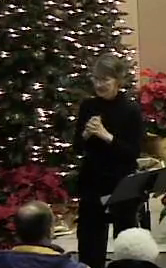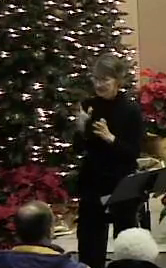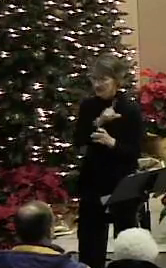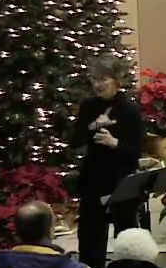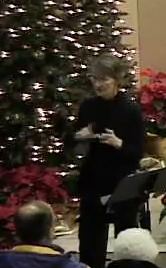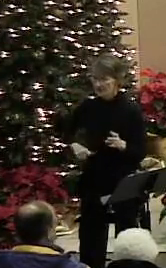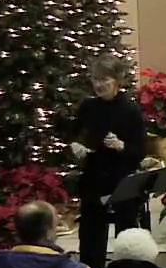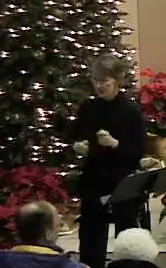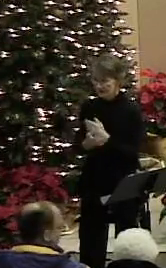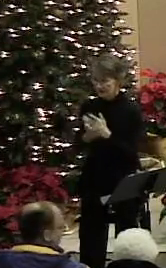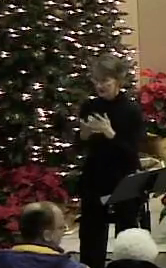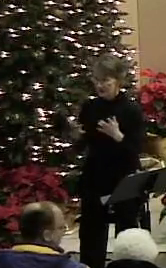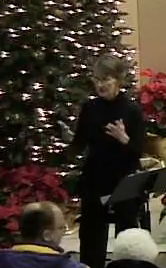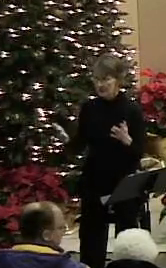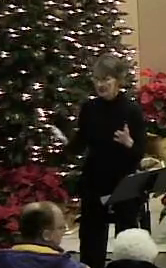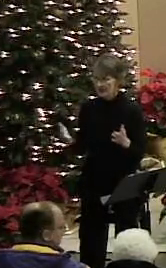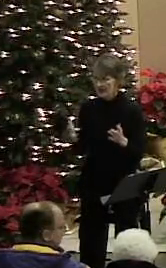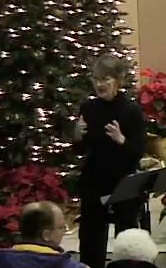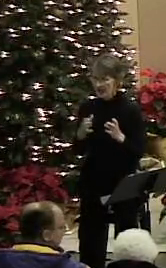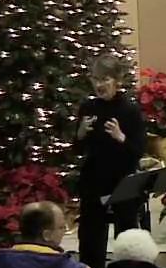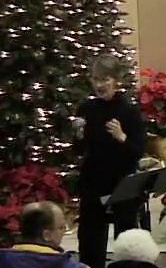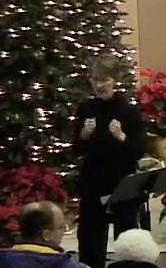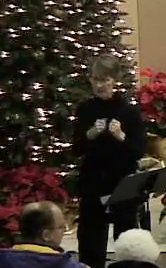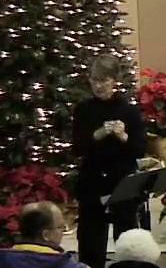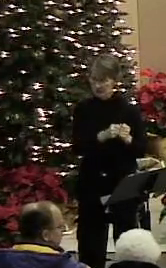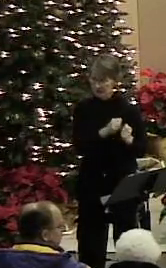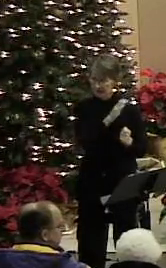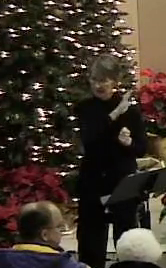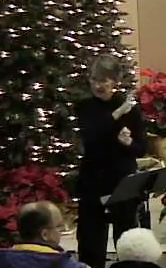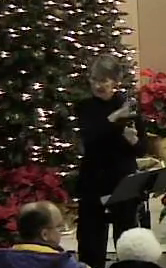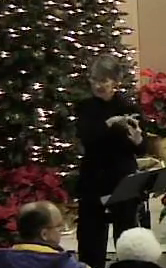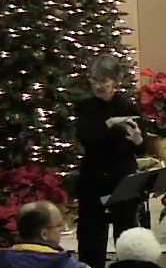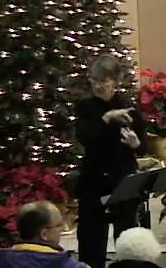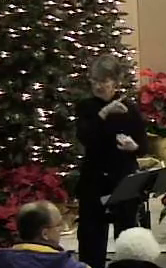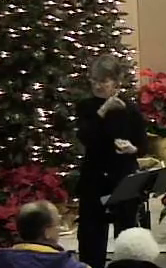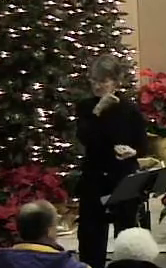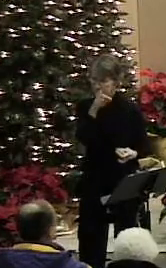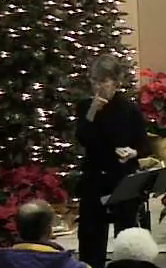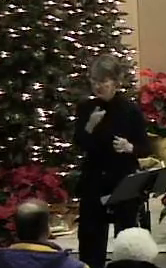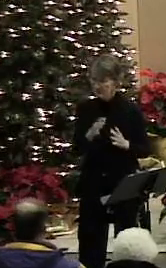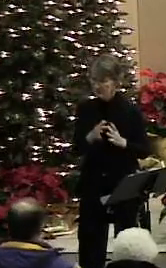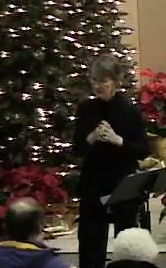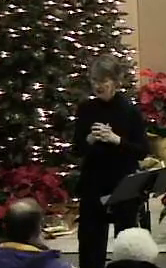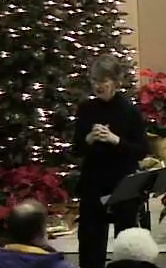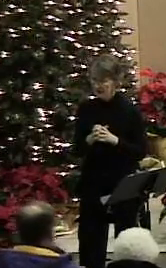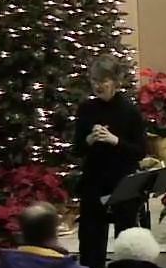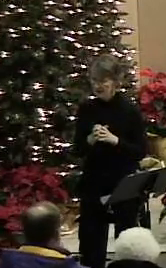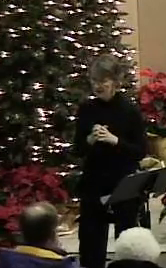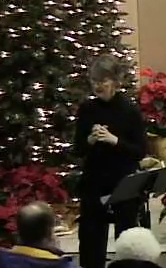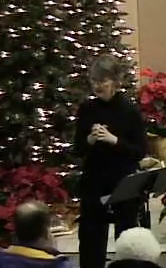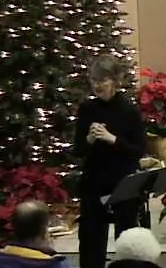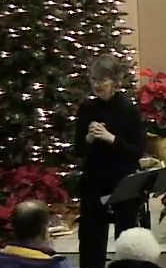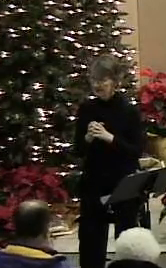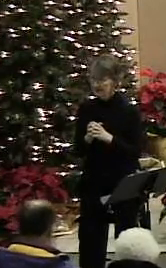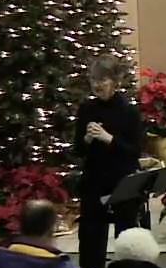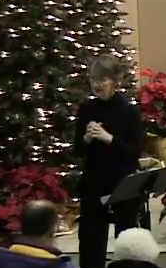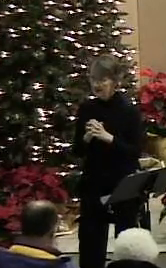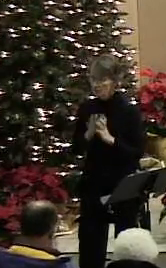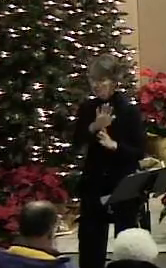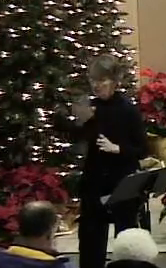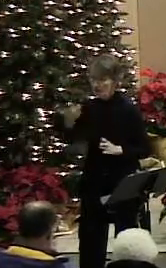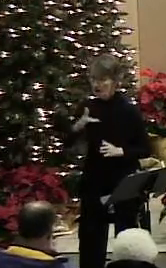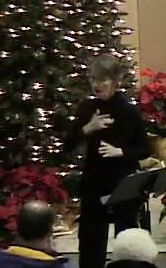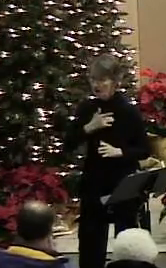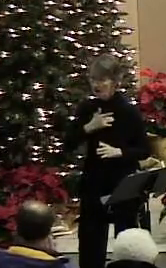The Lord be with you. And with your spirit.